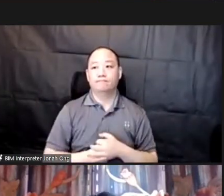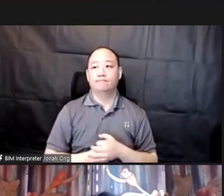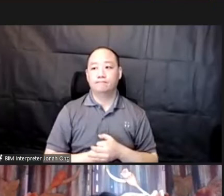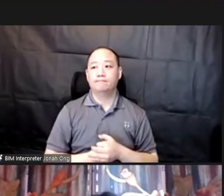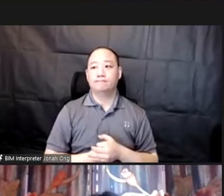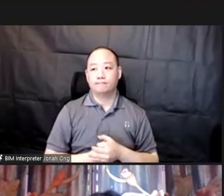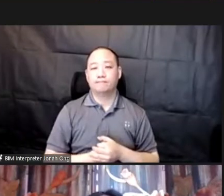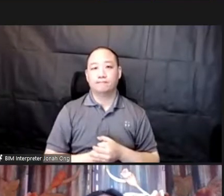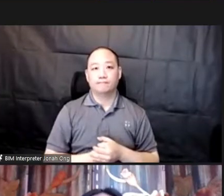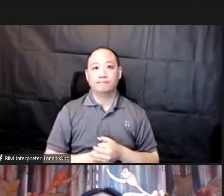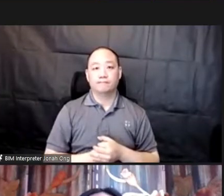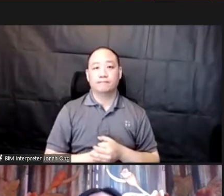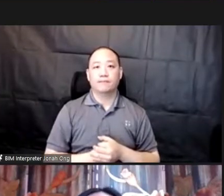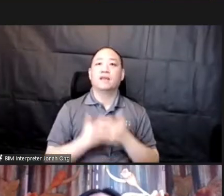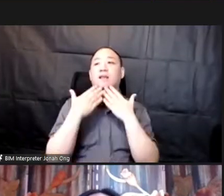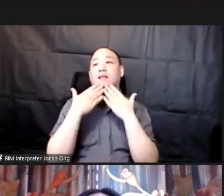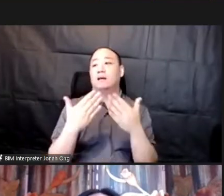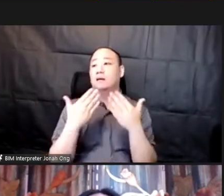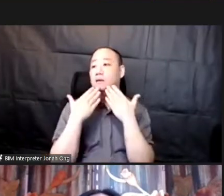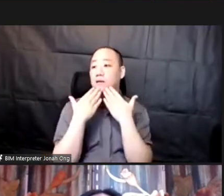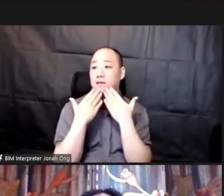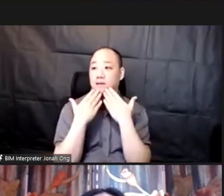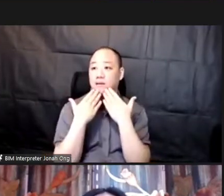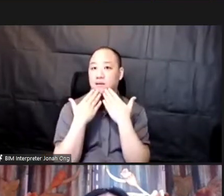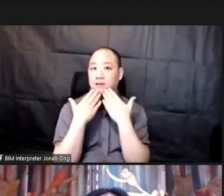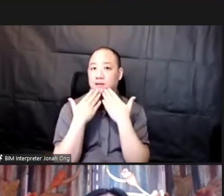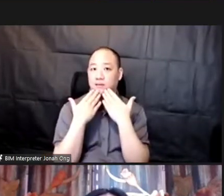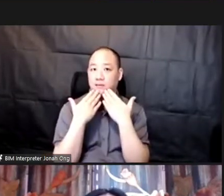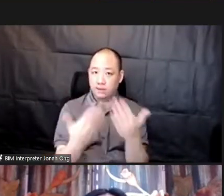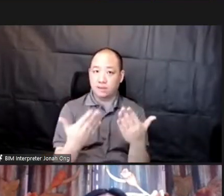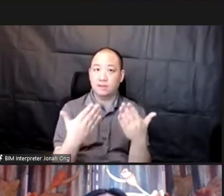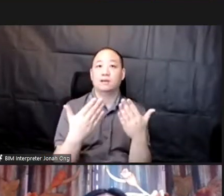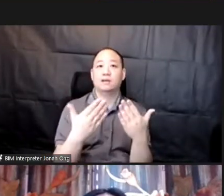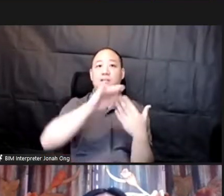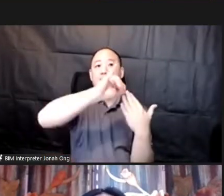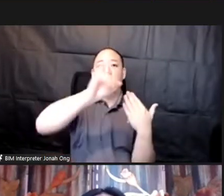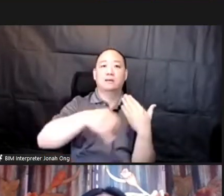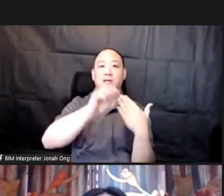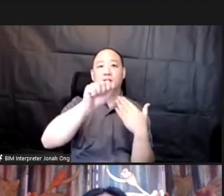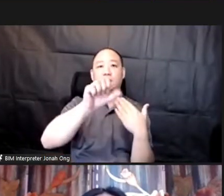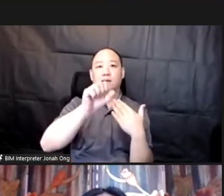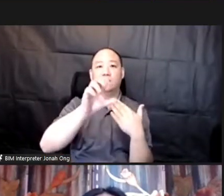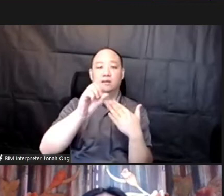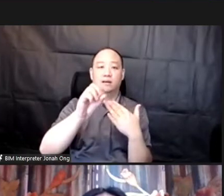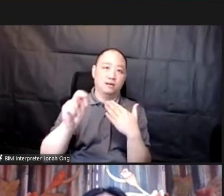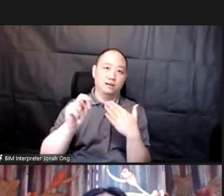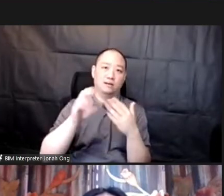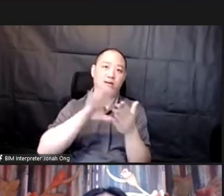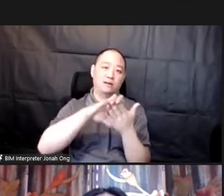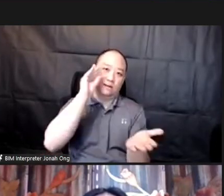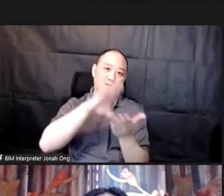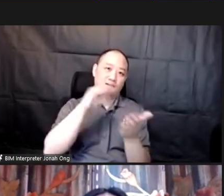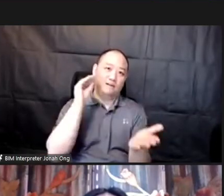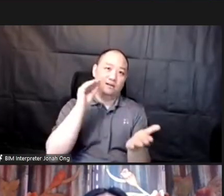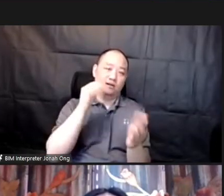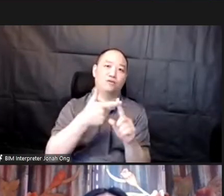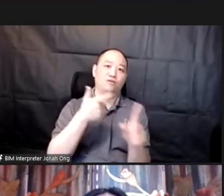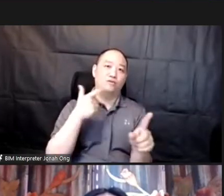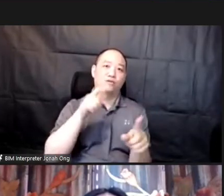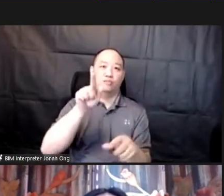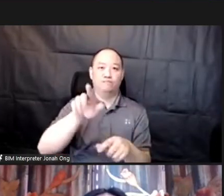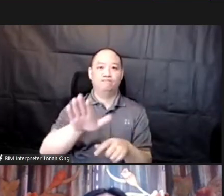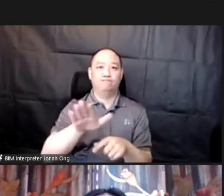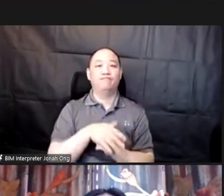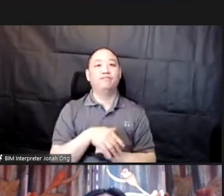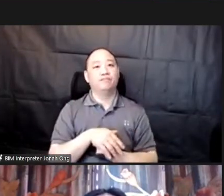Right. Thank you so much, Jason, for that very insightful perspective, as well as we can learn a lot from Jason. Thank you so much.